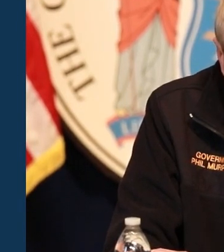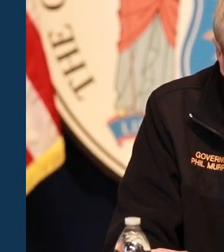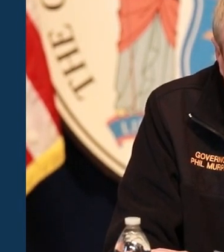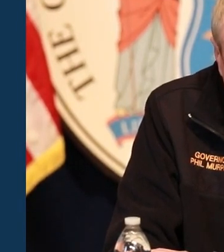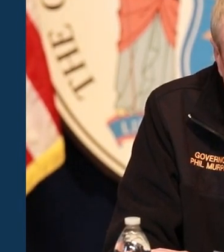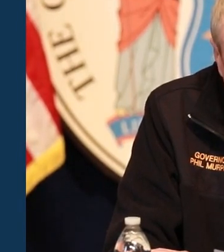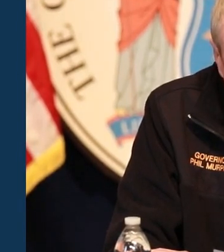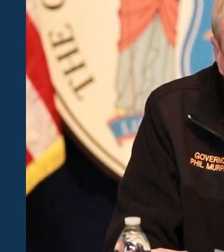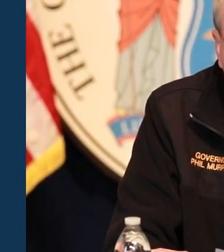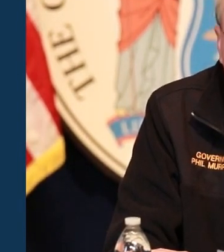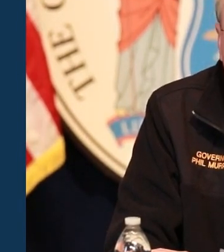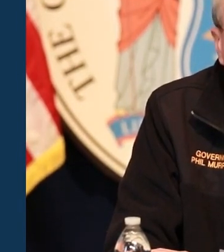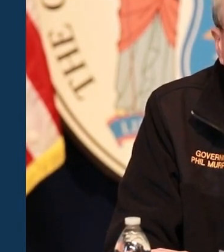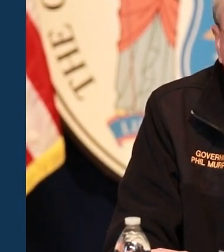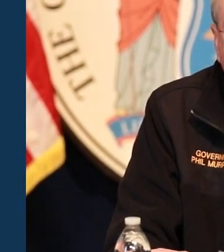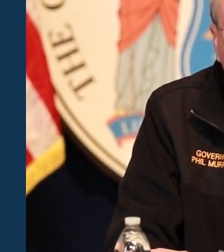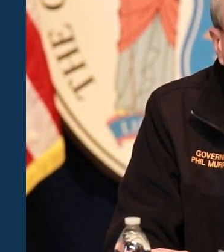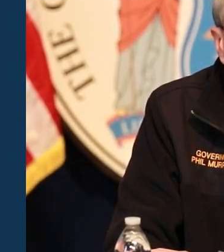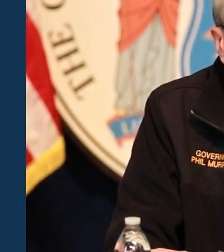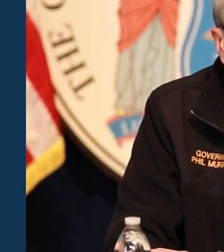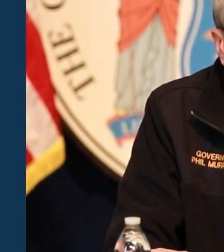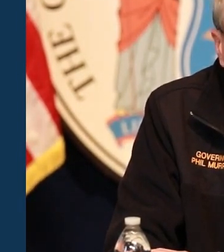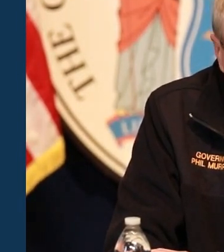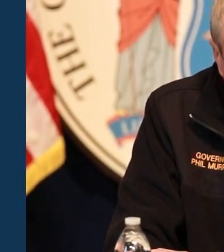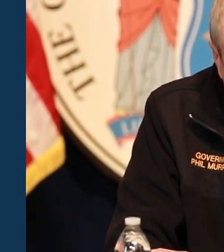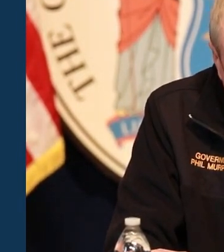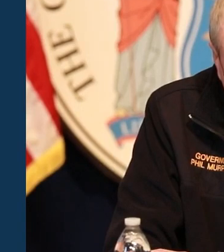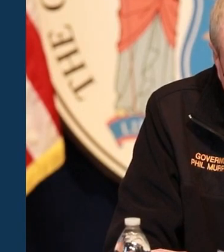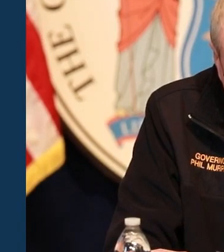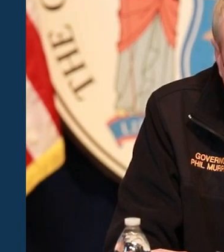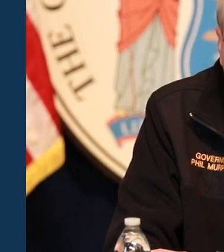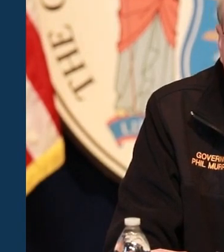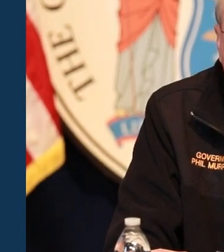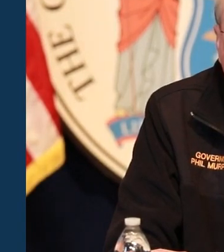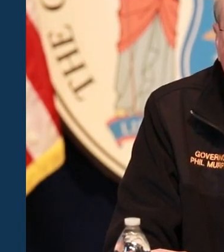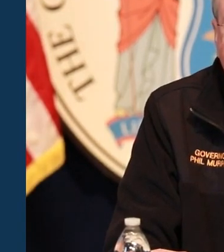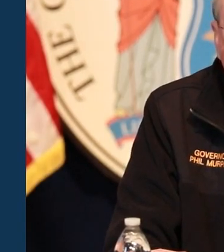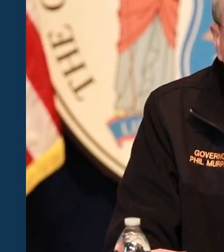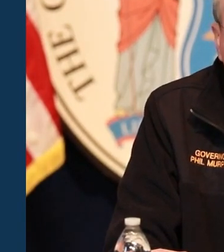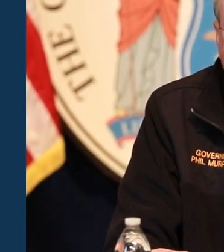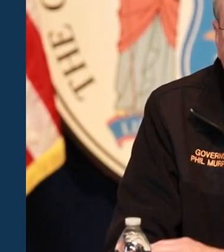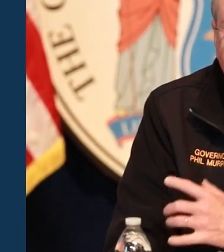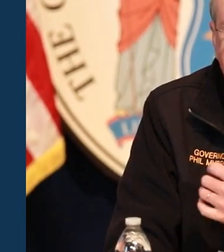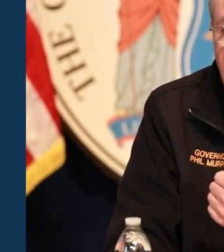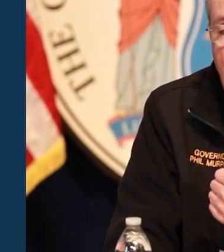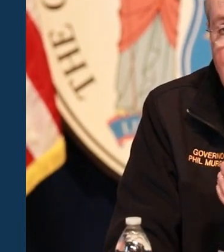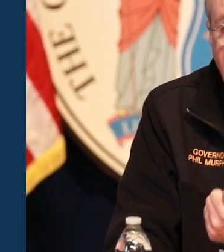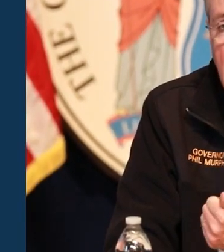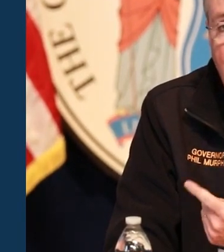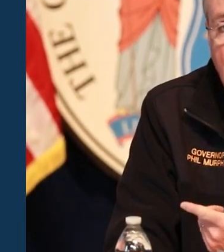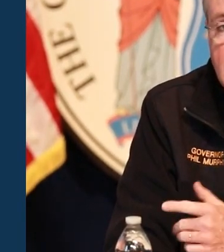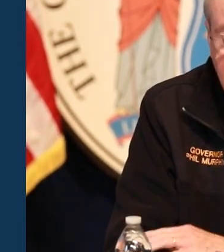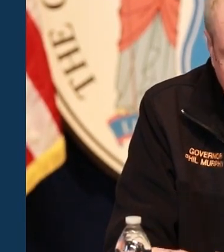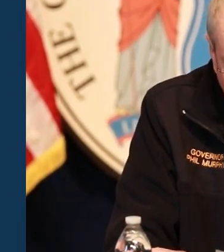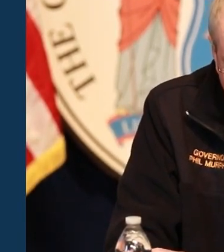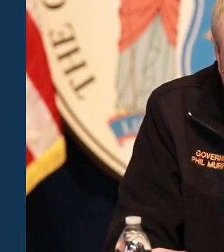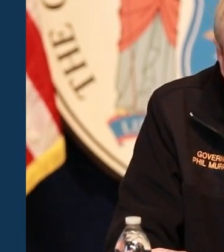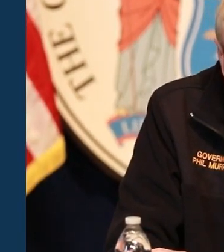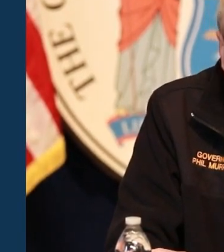correctional facilities. And by the way, we're not the first to do this. New Jersey will join several other states. Some of the big ones are